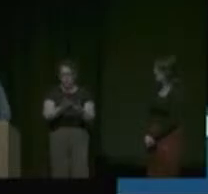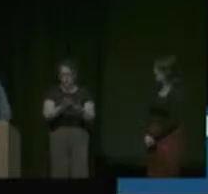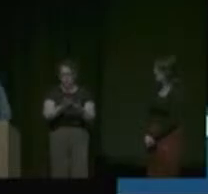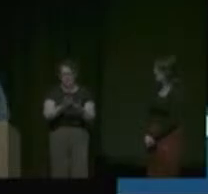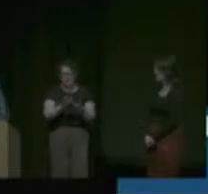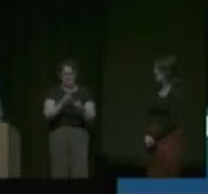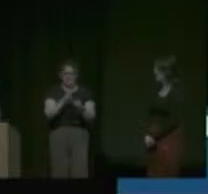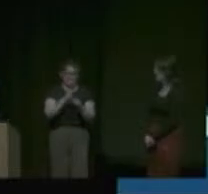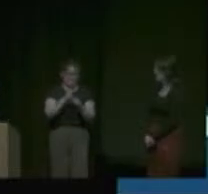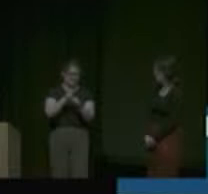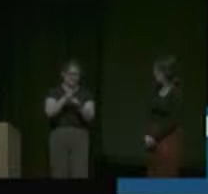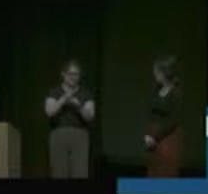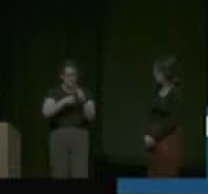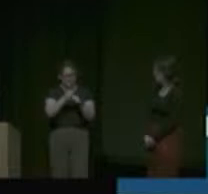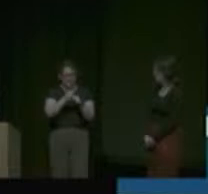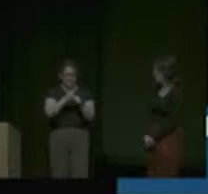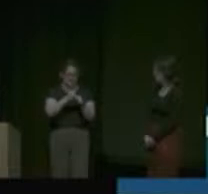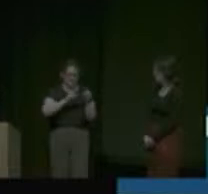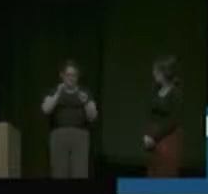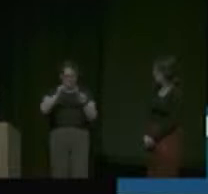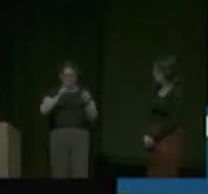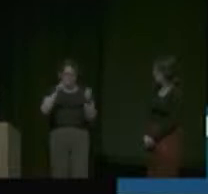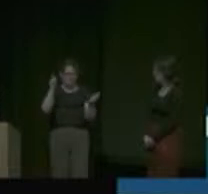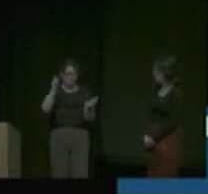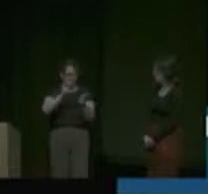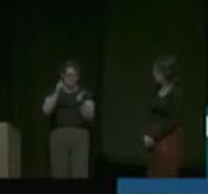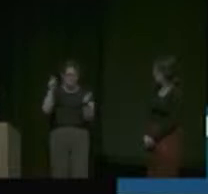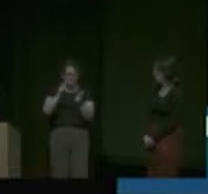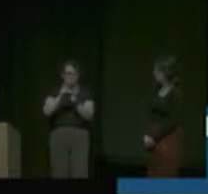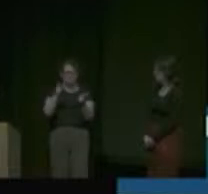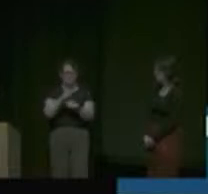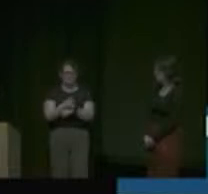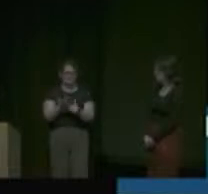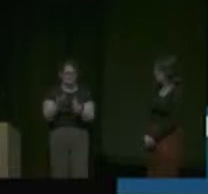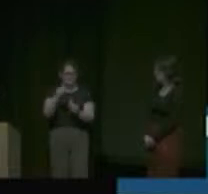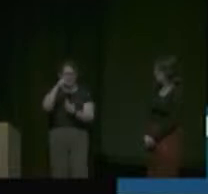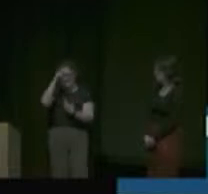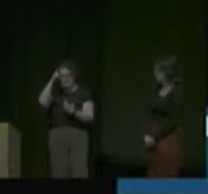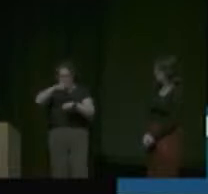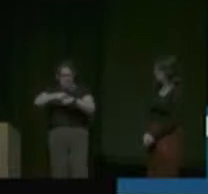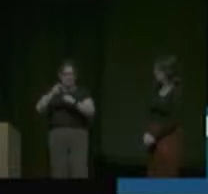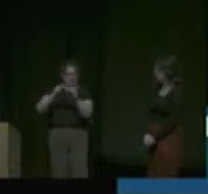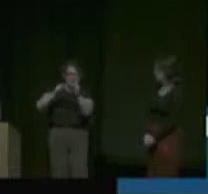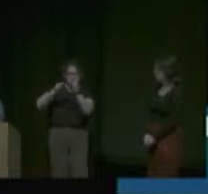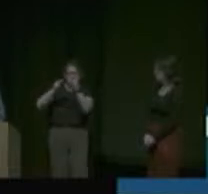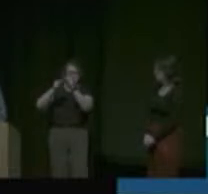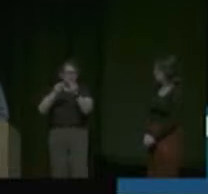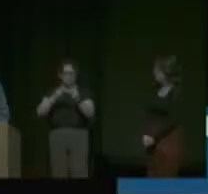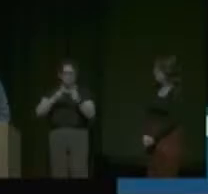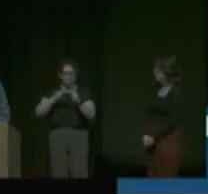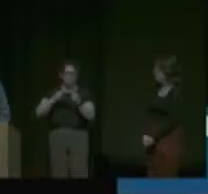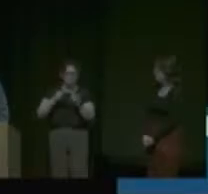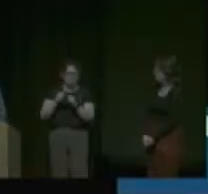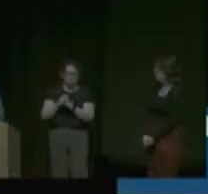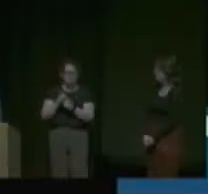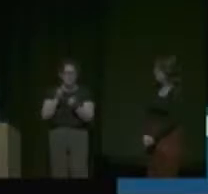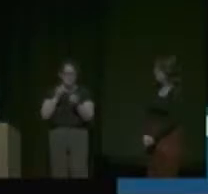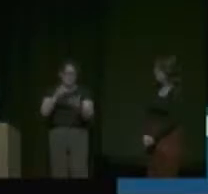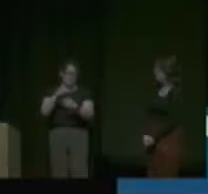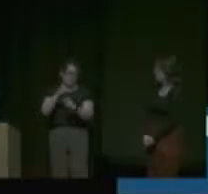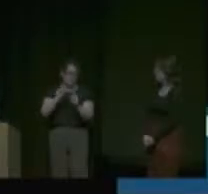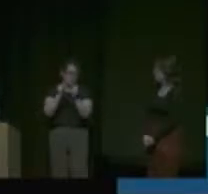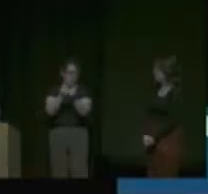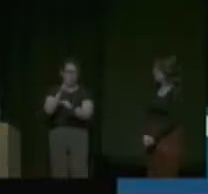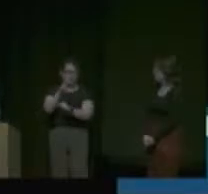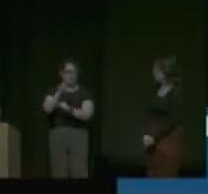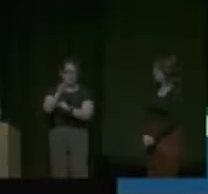year as construction season in the summer, and a lot of them are union employees. We have a lot of